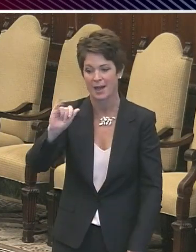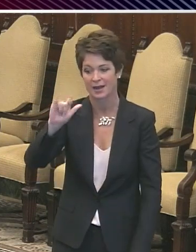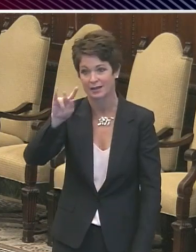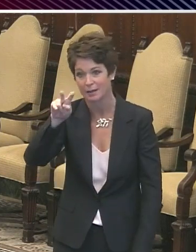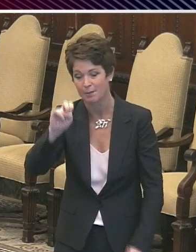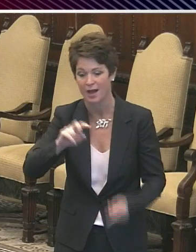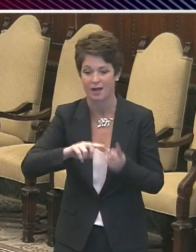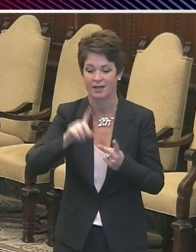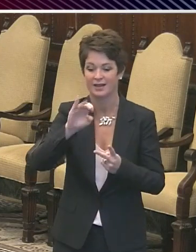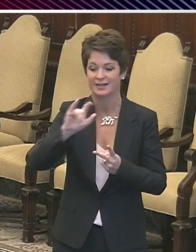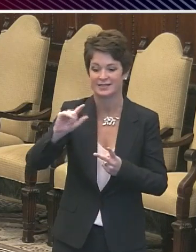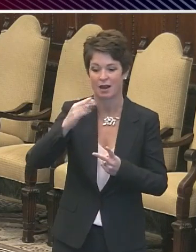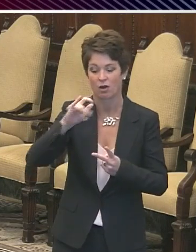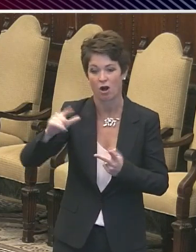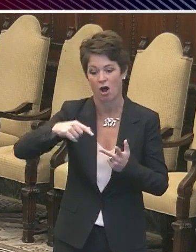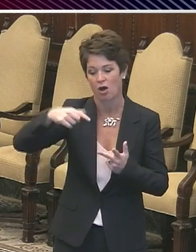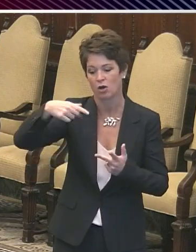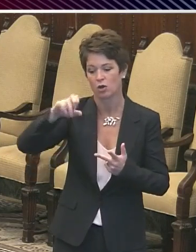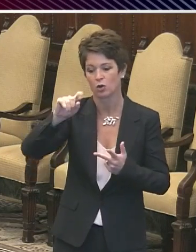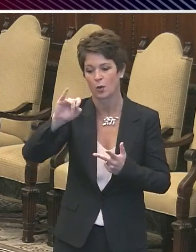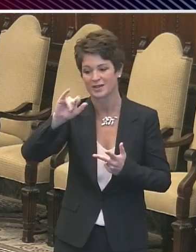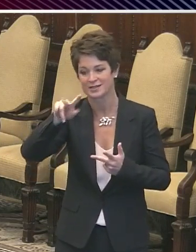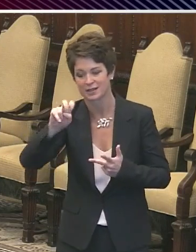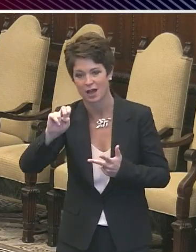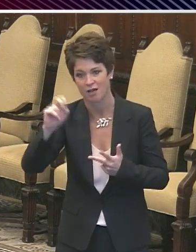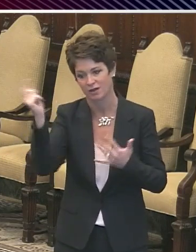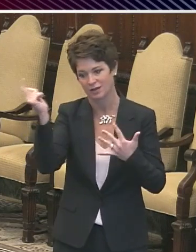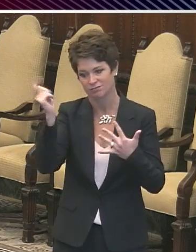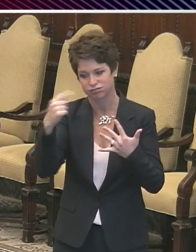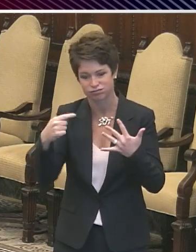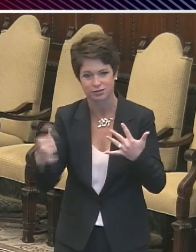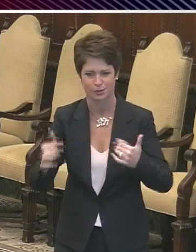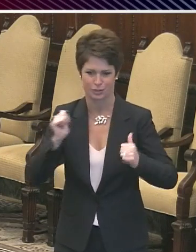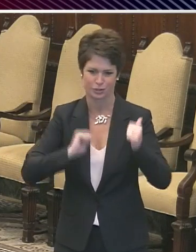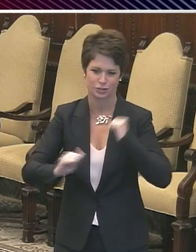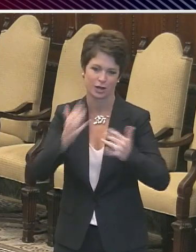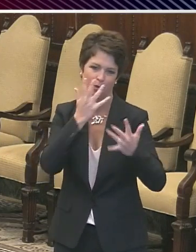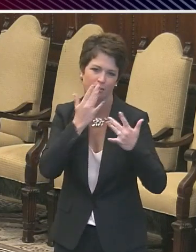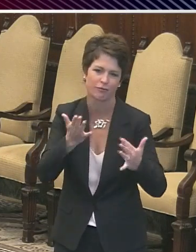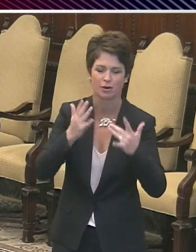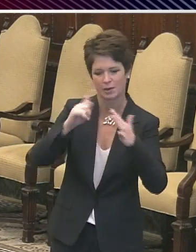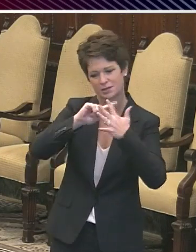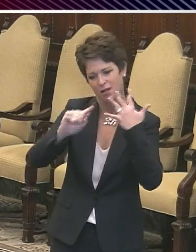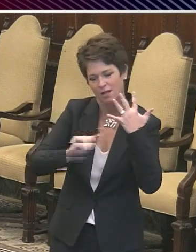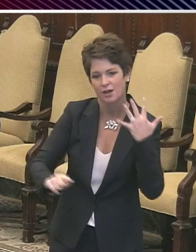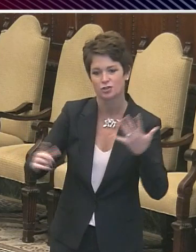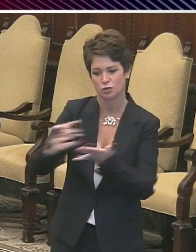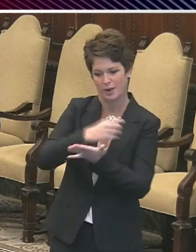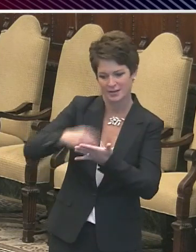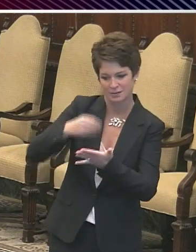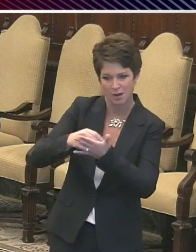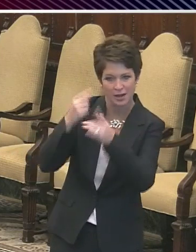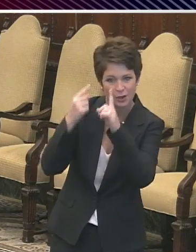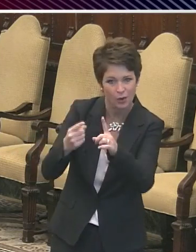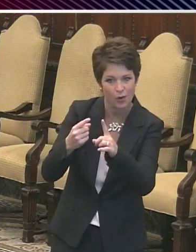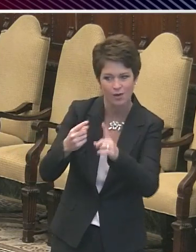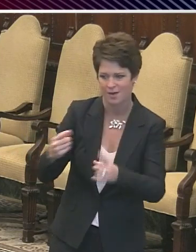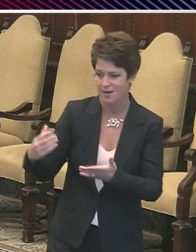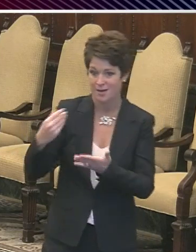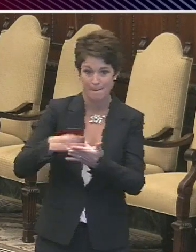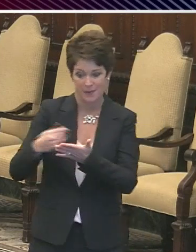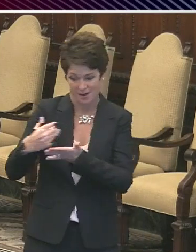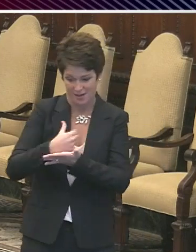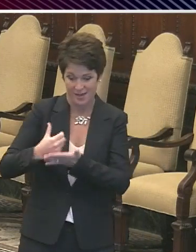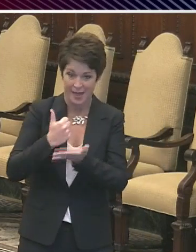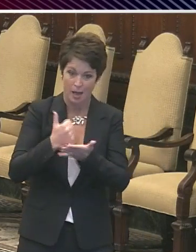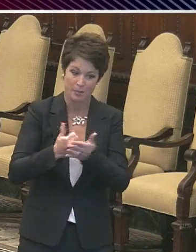LaBelle, Daryl Hall, Questlove, and many more will put on a show to help continue to raise critical funds. These donations are helping to keep our neighbors